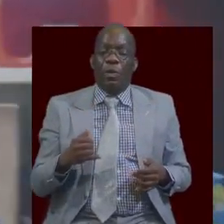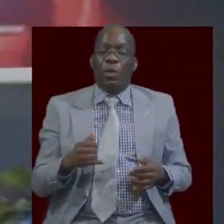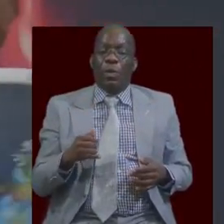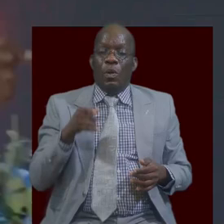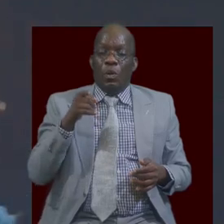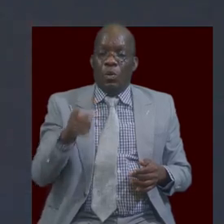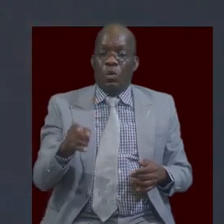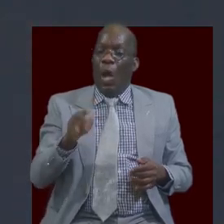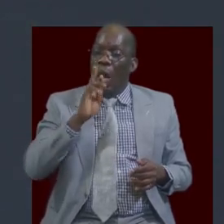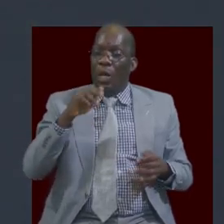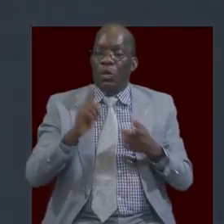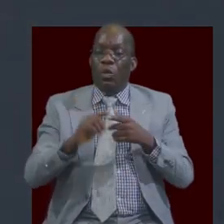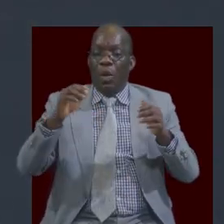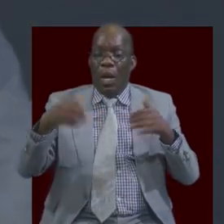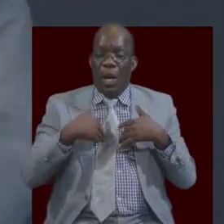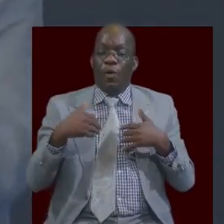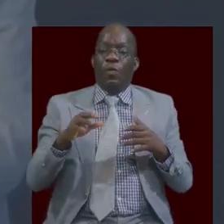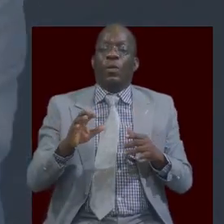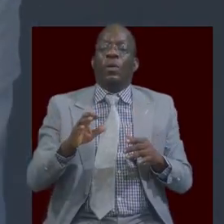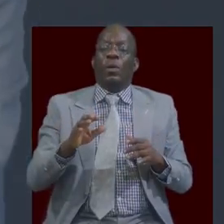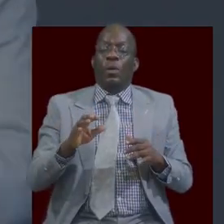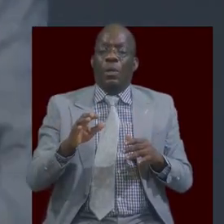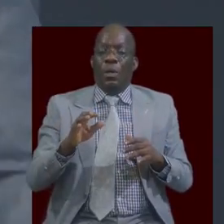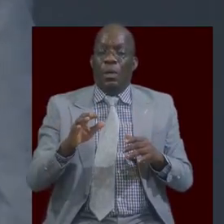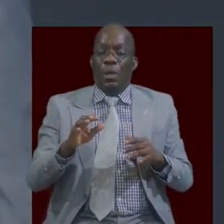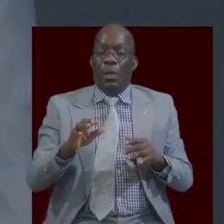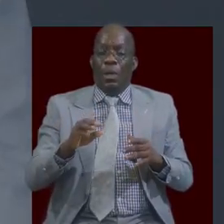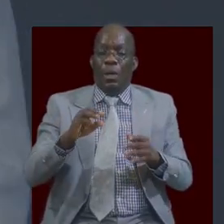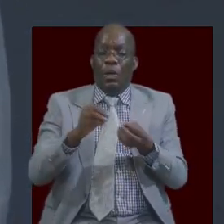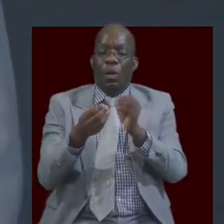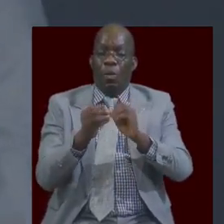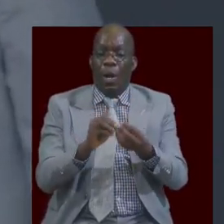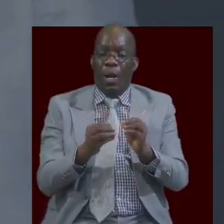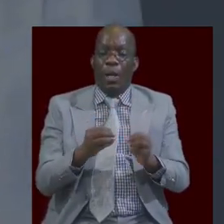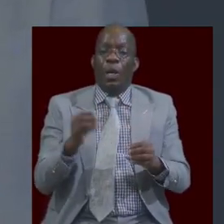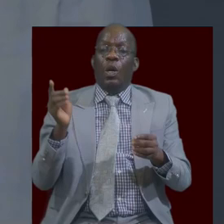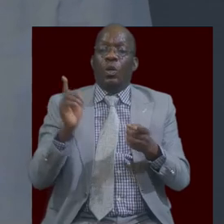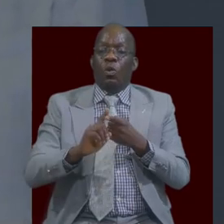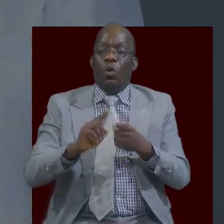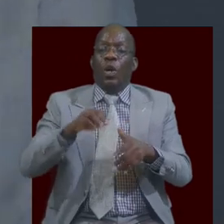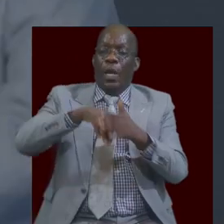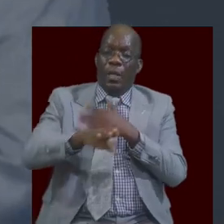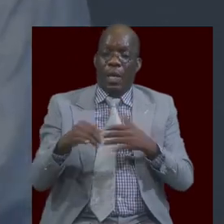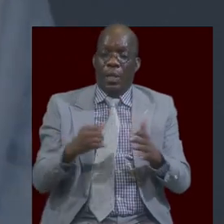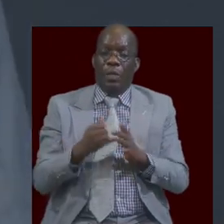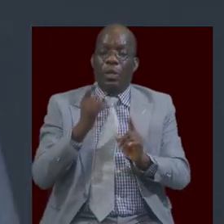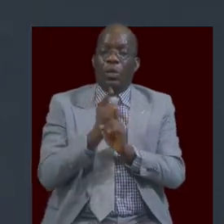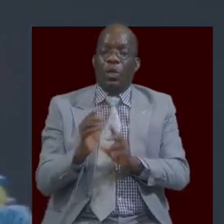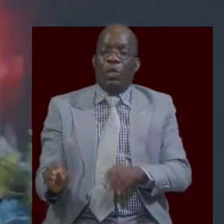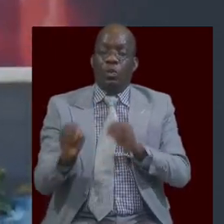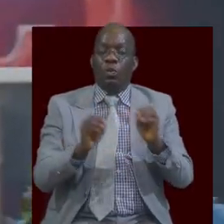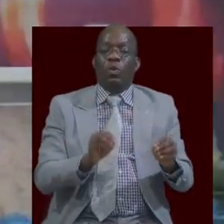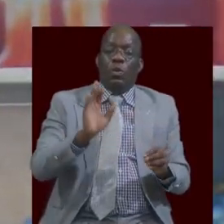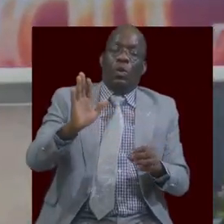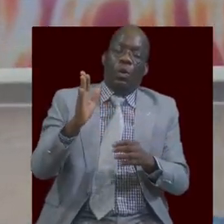having numbers as the thing that will make you enter in, just put your fingerprint, and